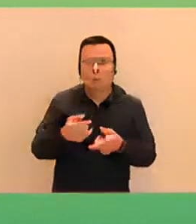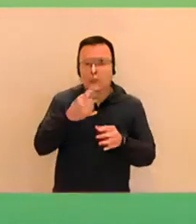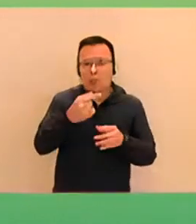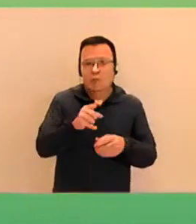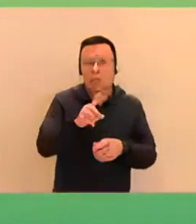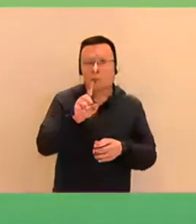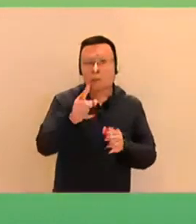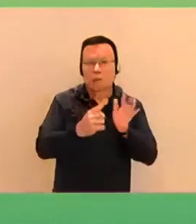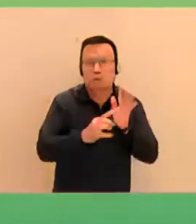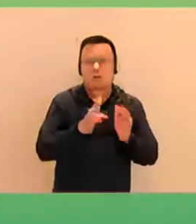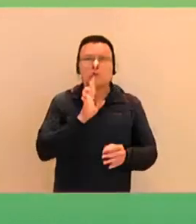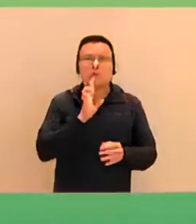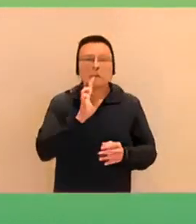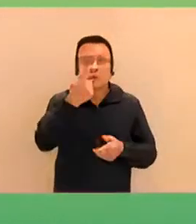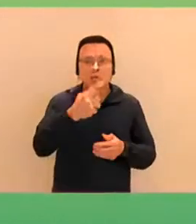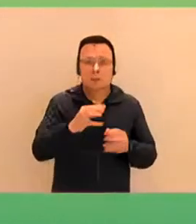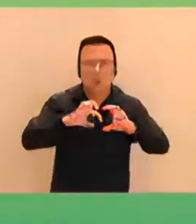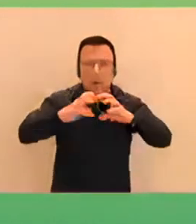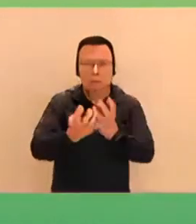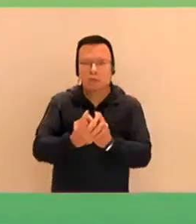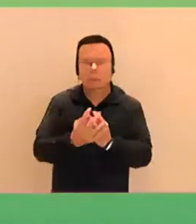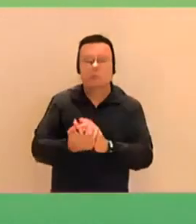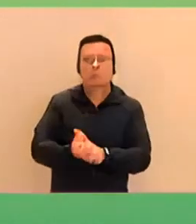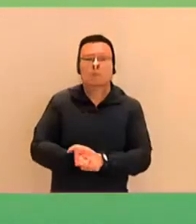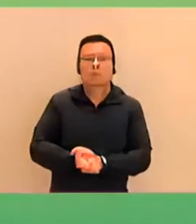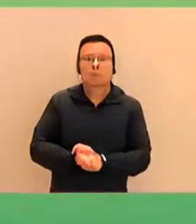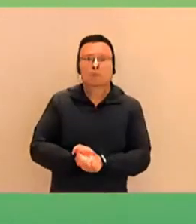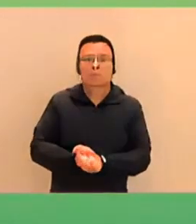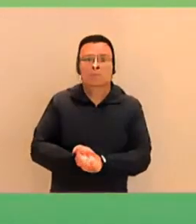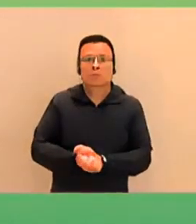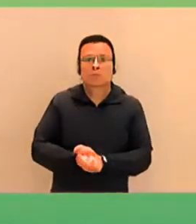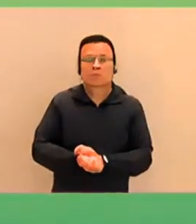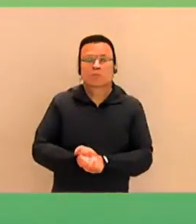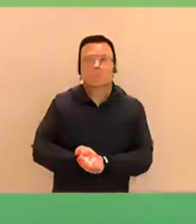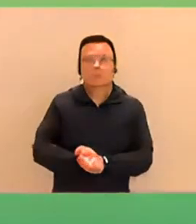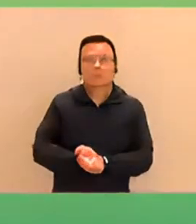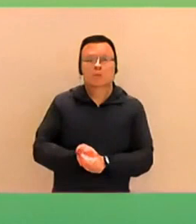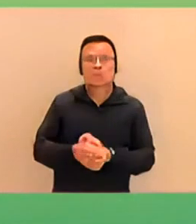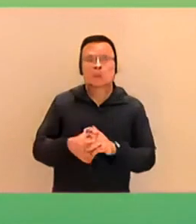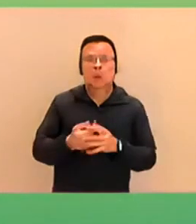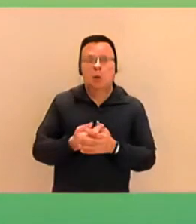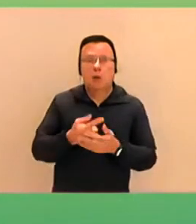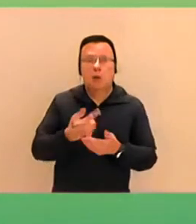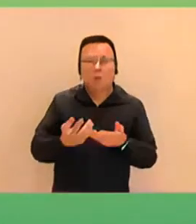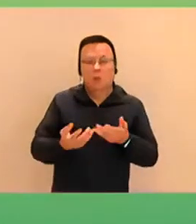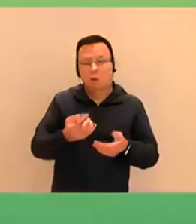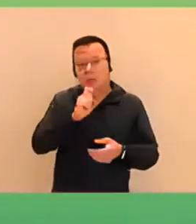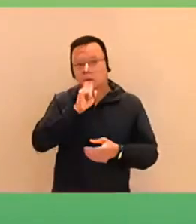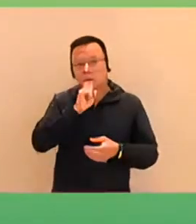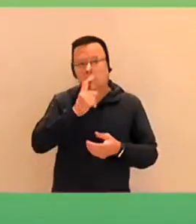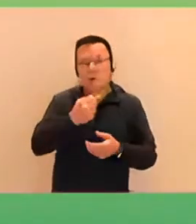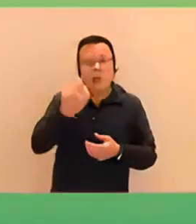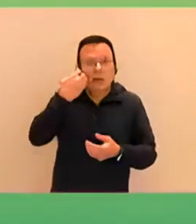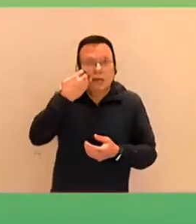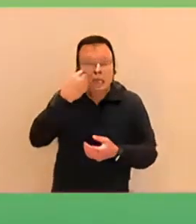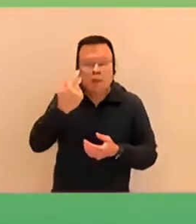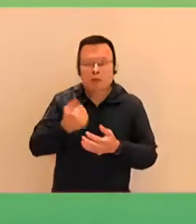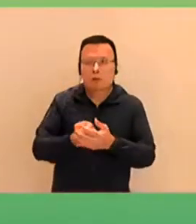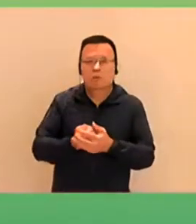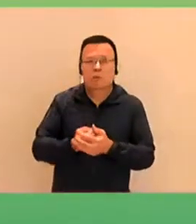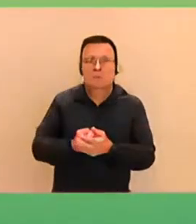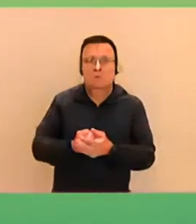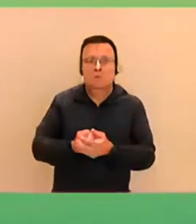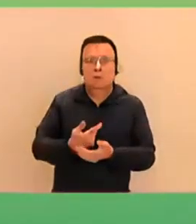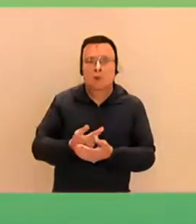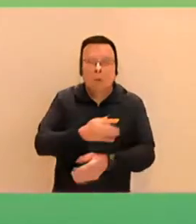for industry purpose. Reheat or this kind of heating and cooling trade-off is prohibited.